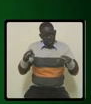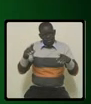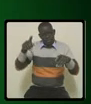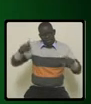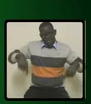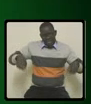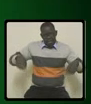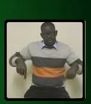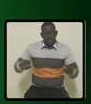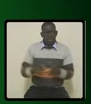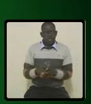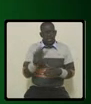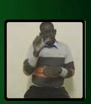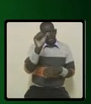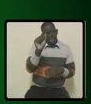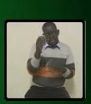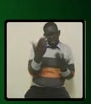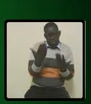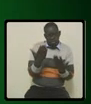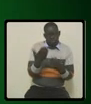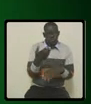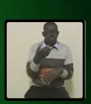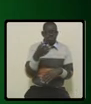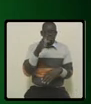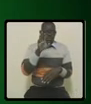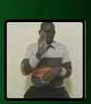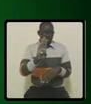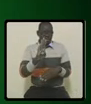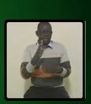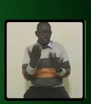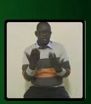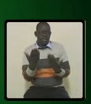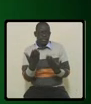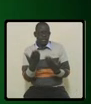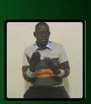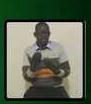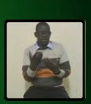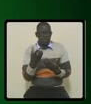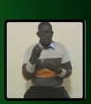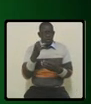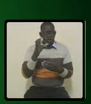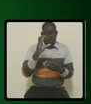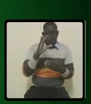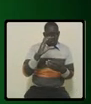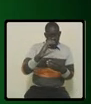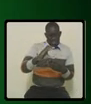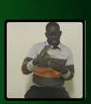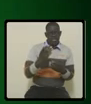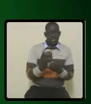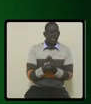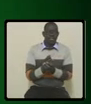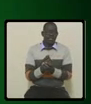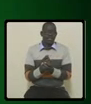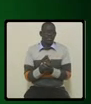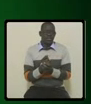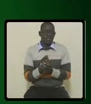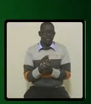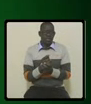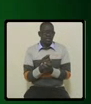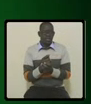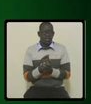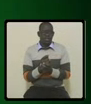it A, monoclinal fold, B, symmetrical fold, or C,